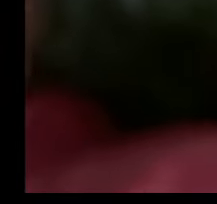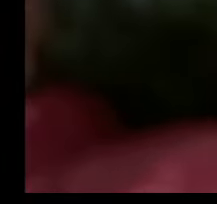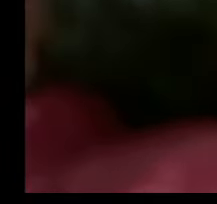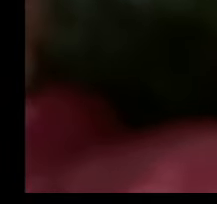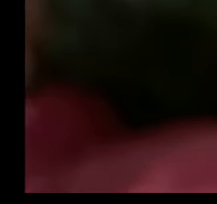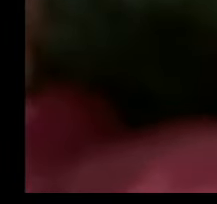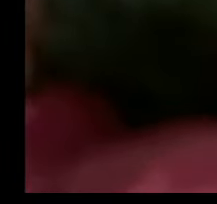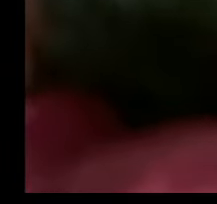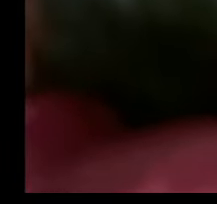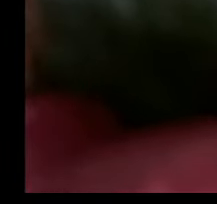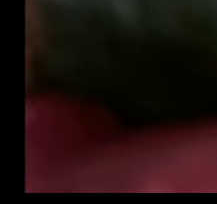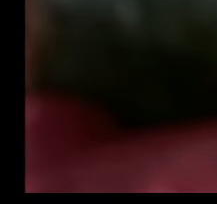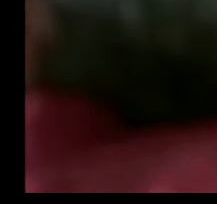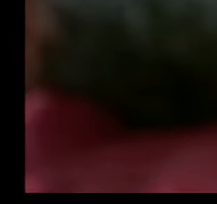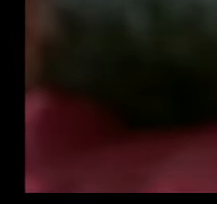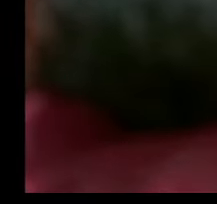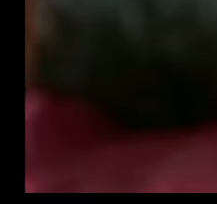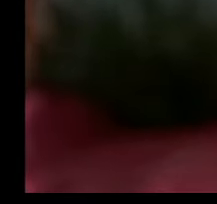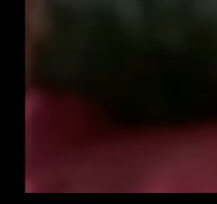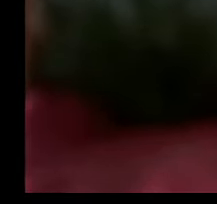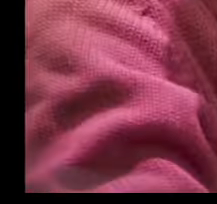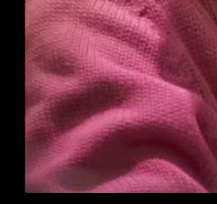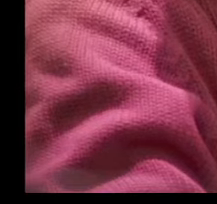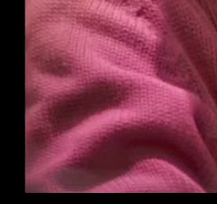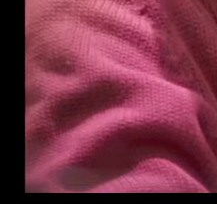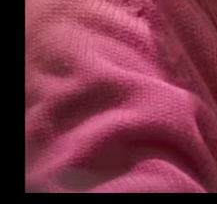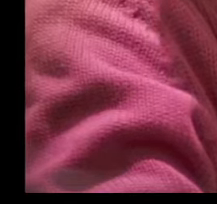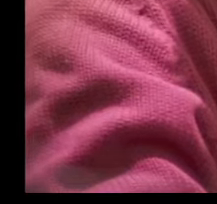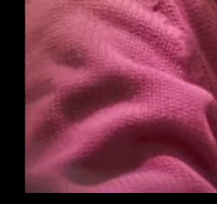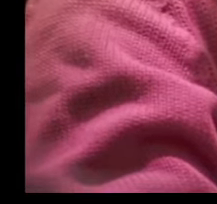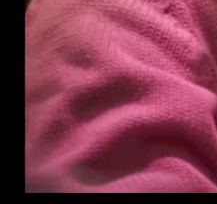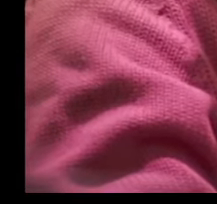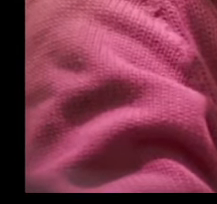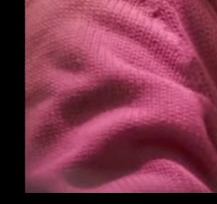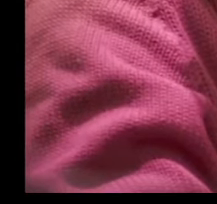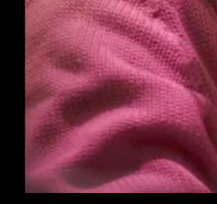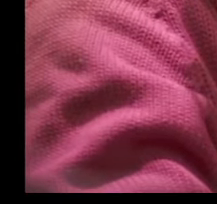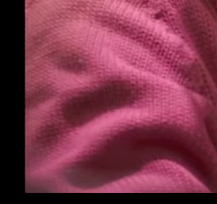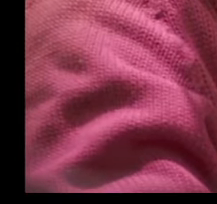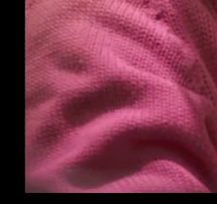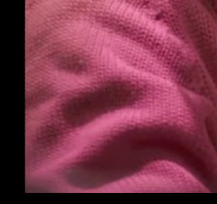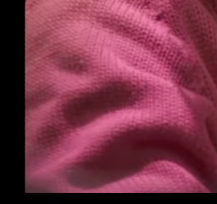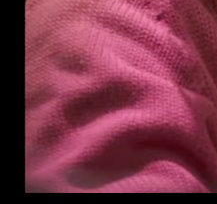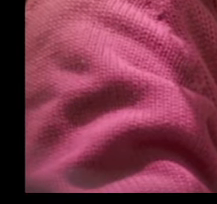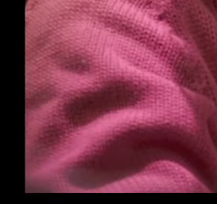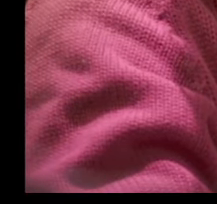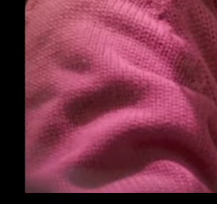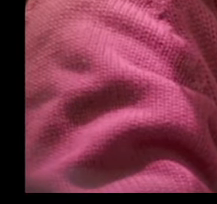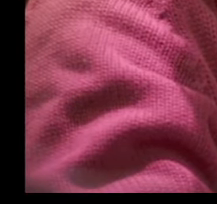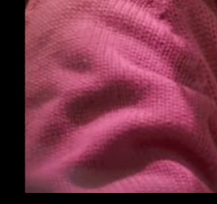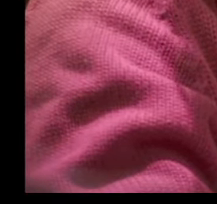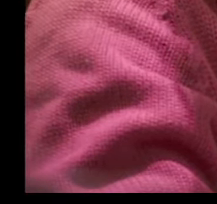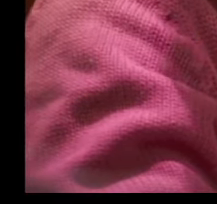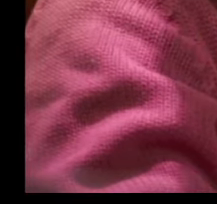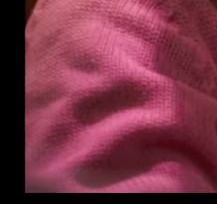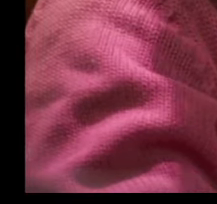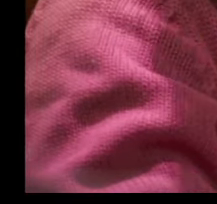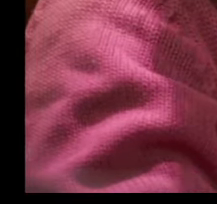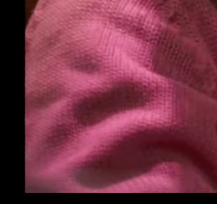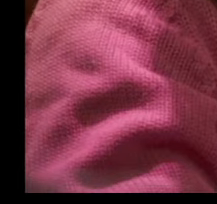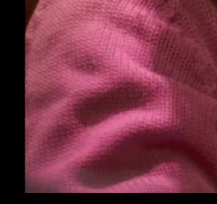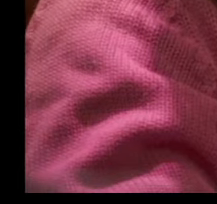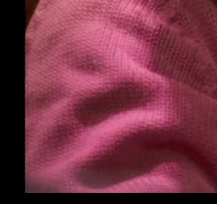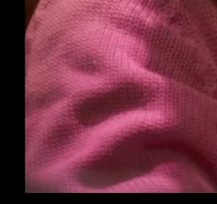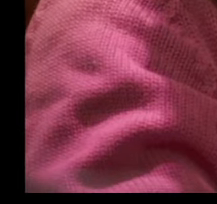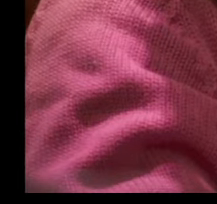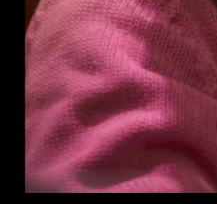de los dos? Algo de los dos, sí. ¿Cuántos años crees que llevamos juntos? Como